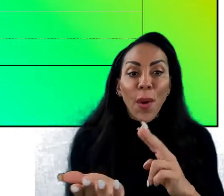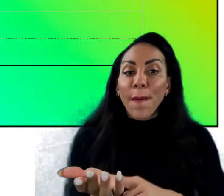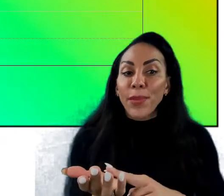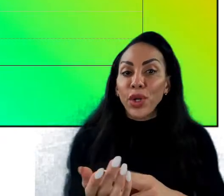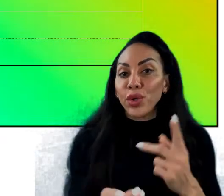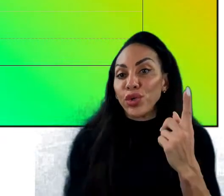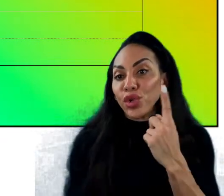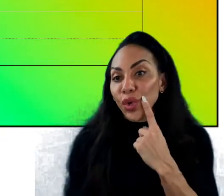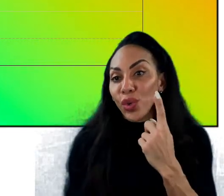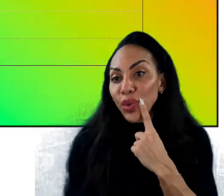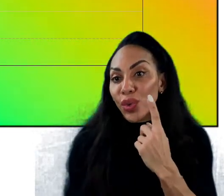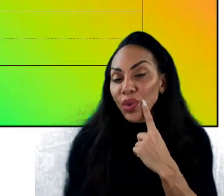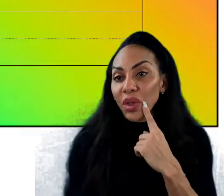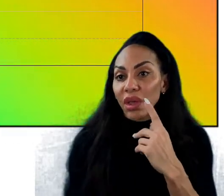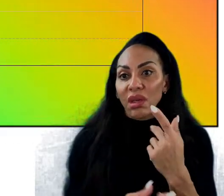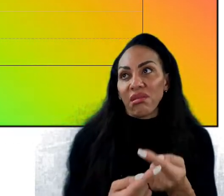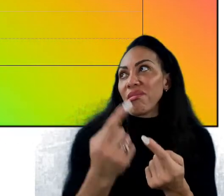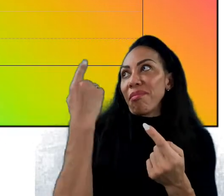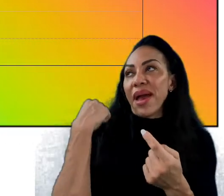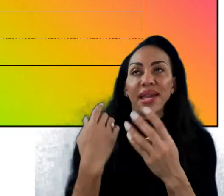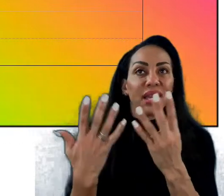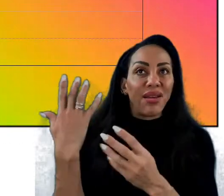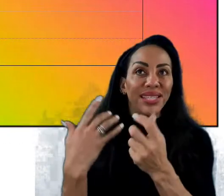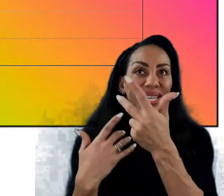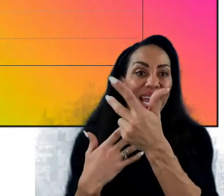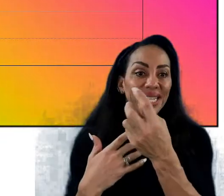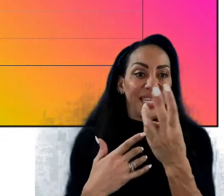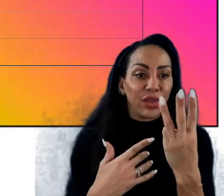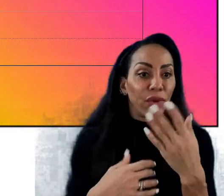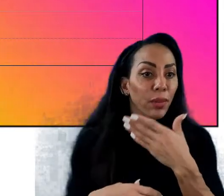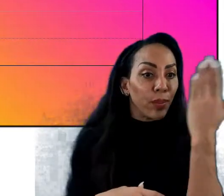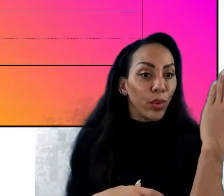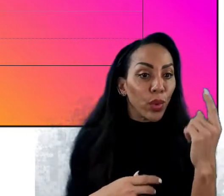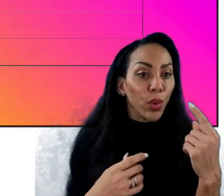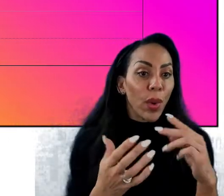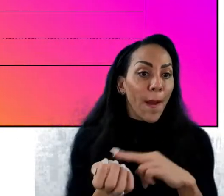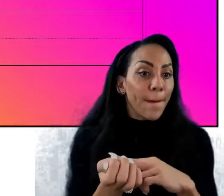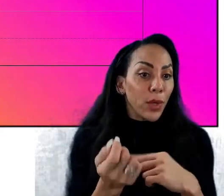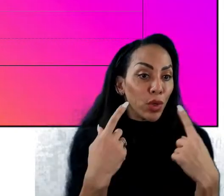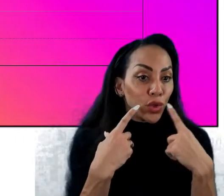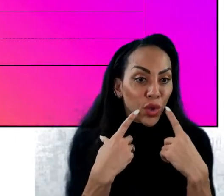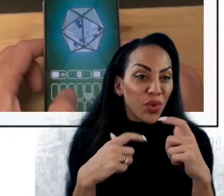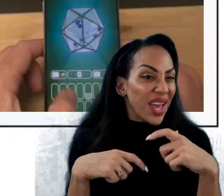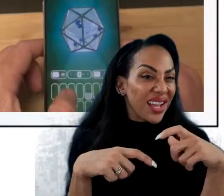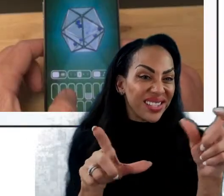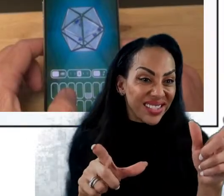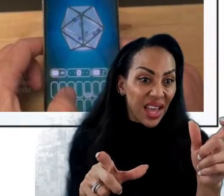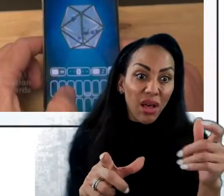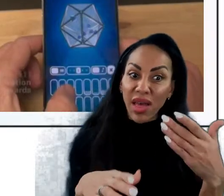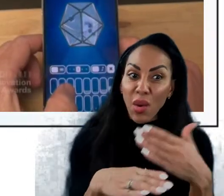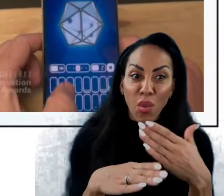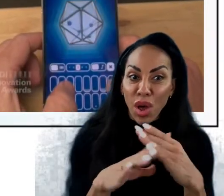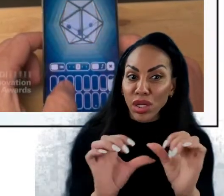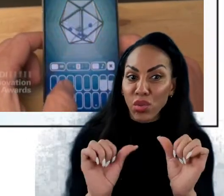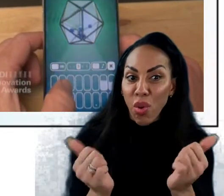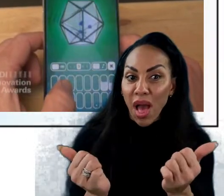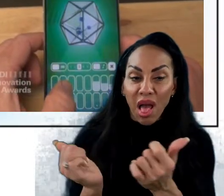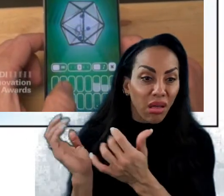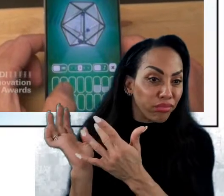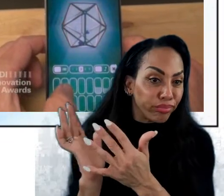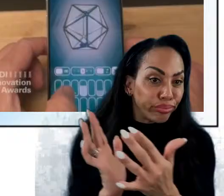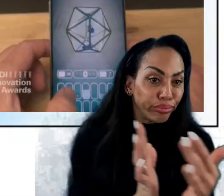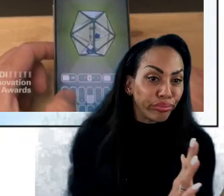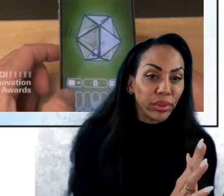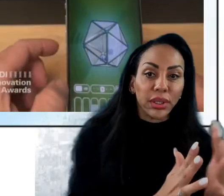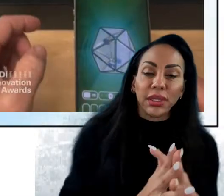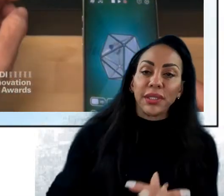1983, and it's still stood up against that. So it hasn't changed an awful lot. It still works. Over